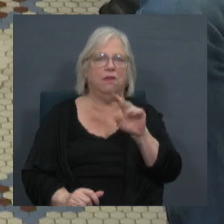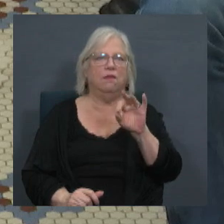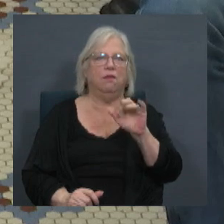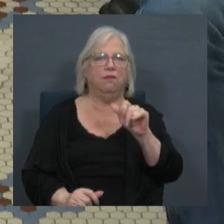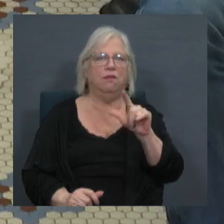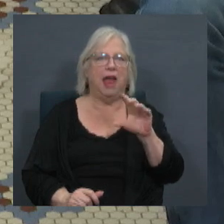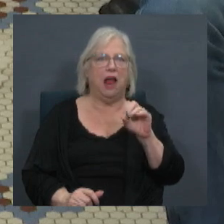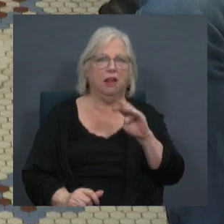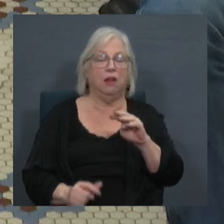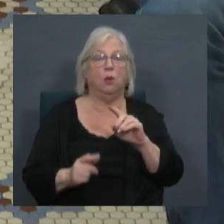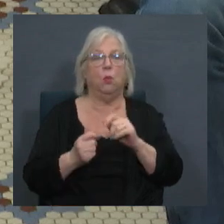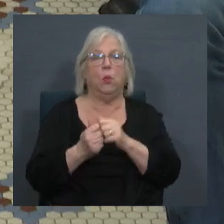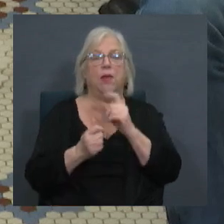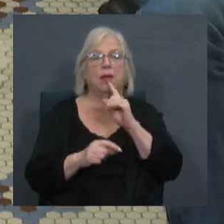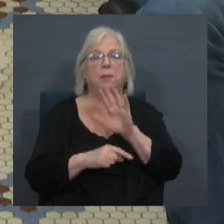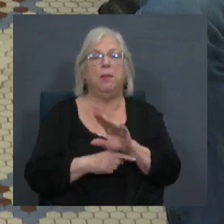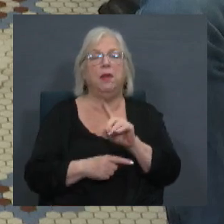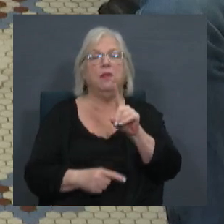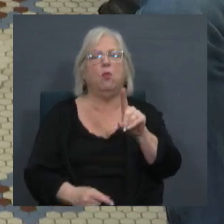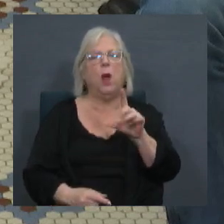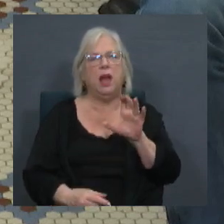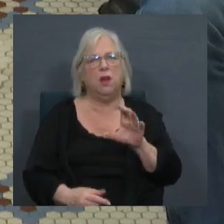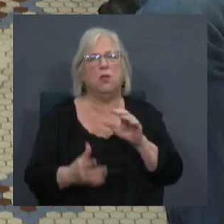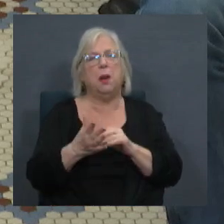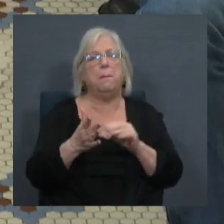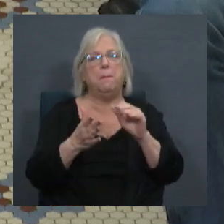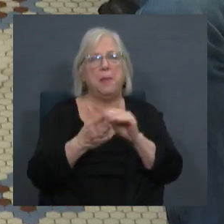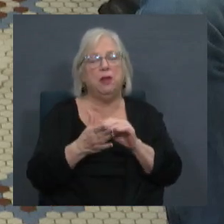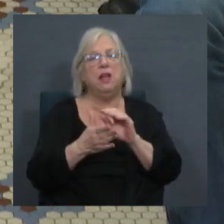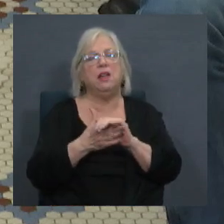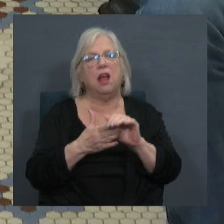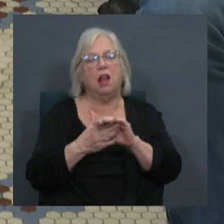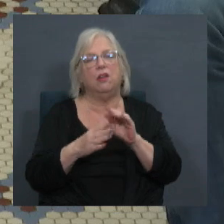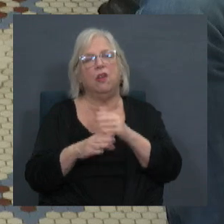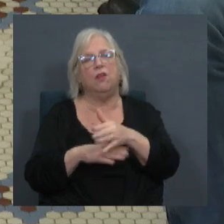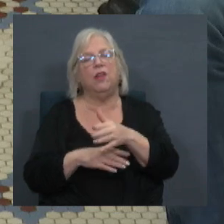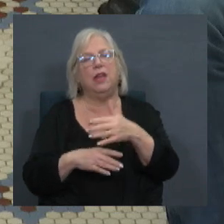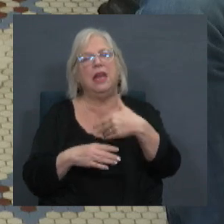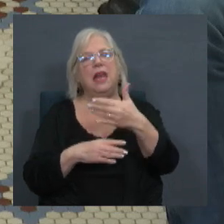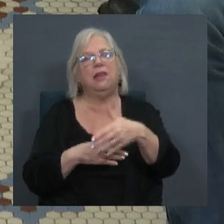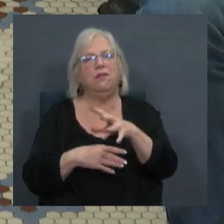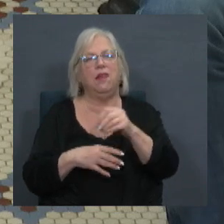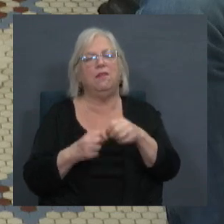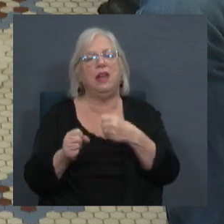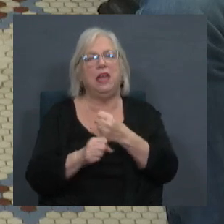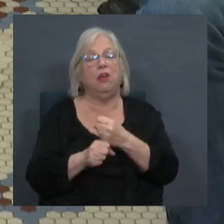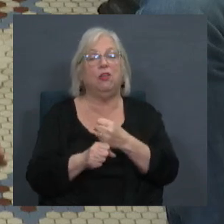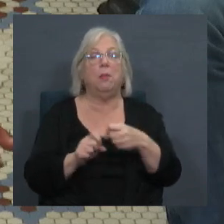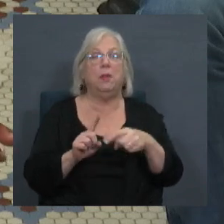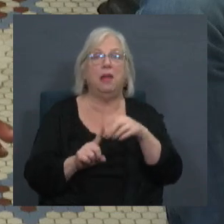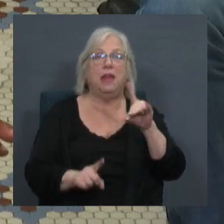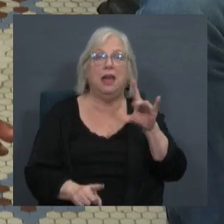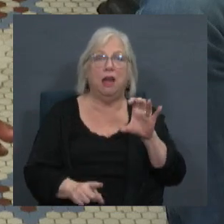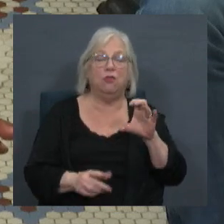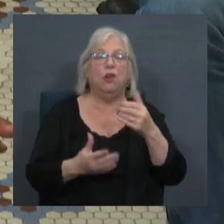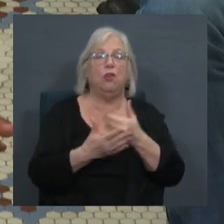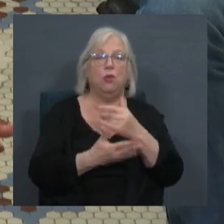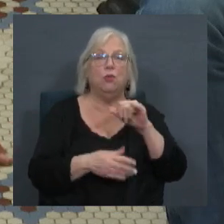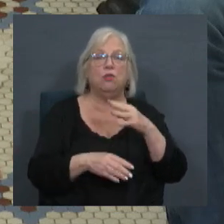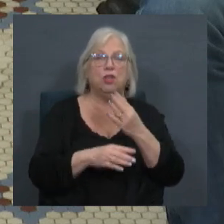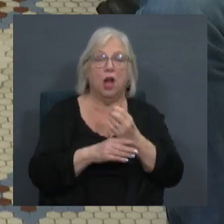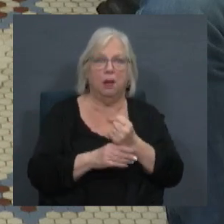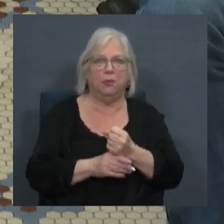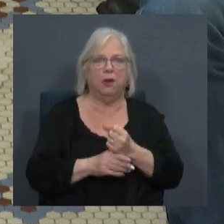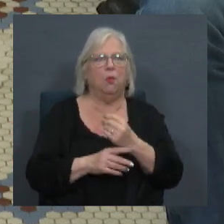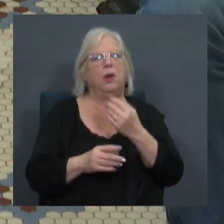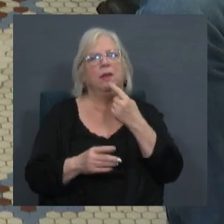$100 million new dollars over the next 50 years and 800 new jobs. And I want to say, a